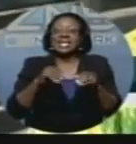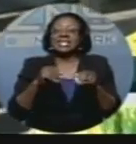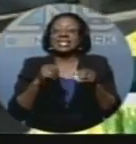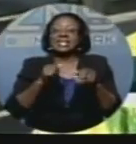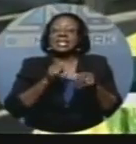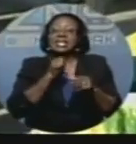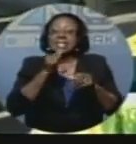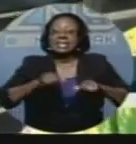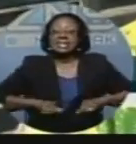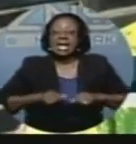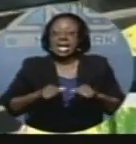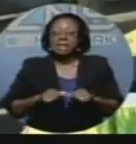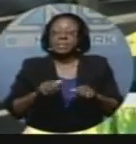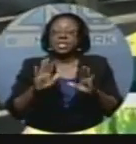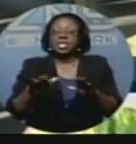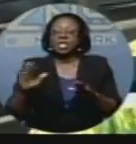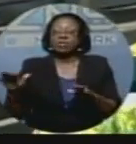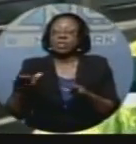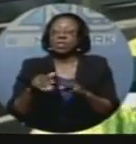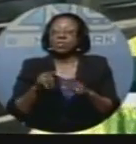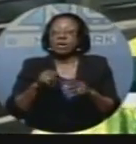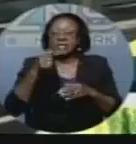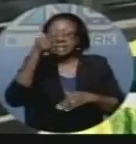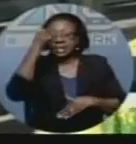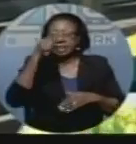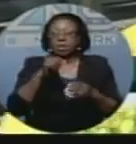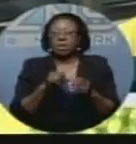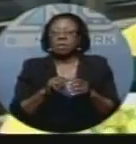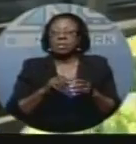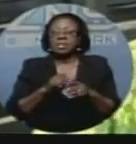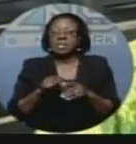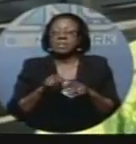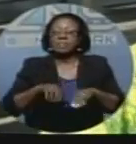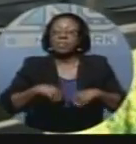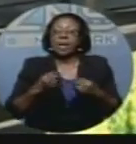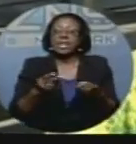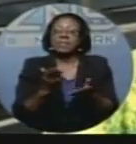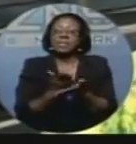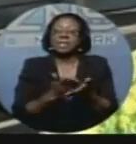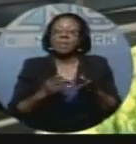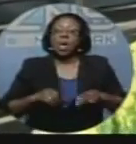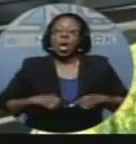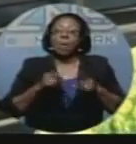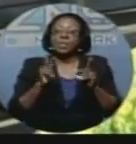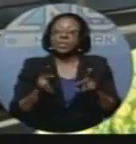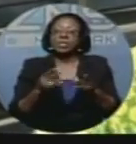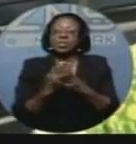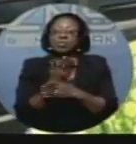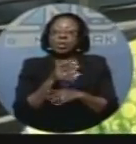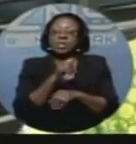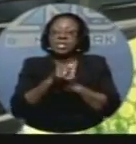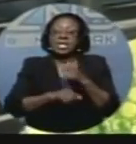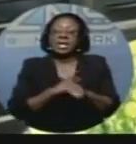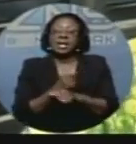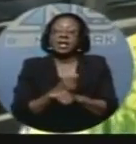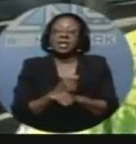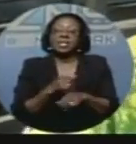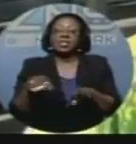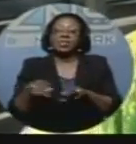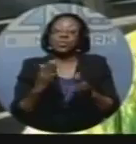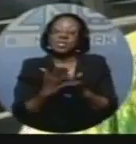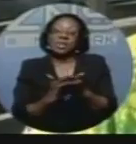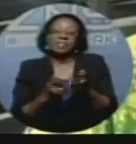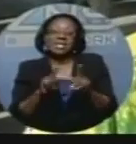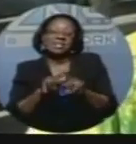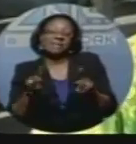children, different genetic or chronic illnesses, and we just provide them with different opportunities throughout the year to do things that they normally don't get to do. We